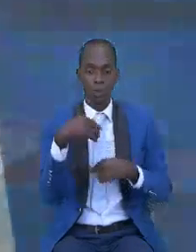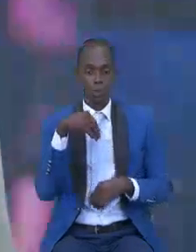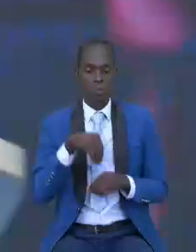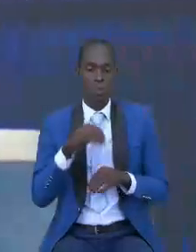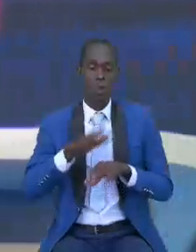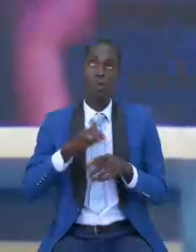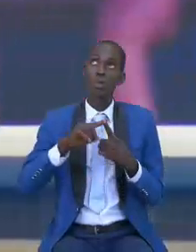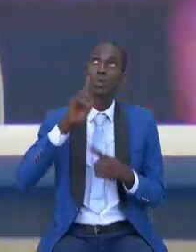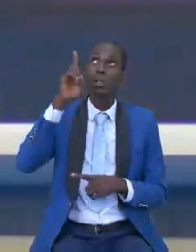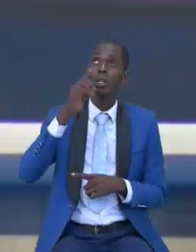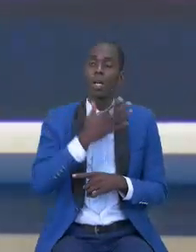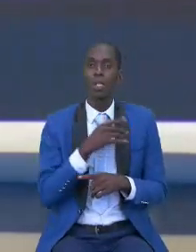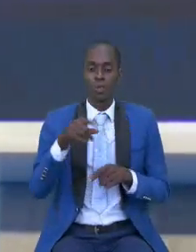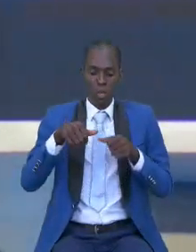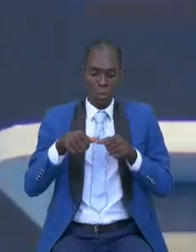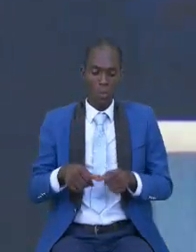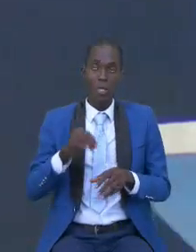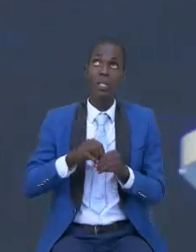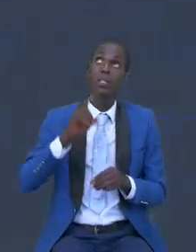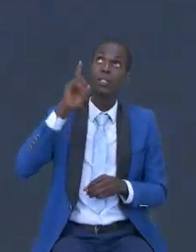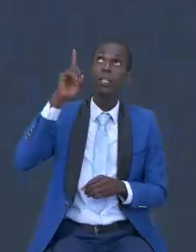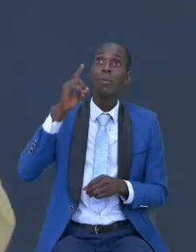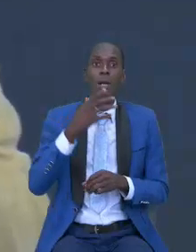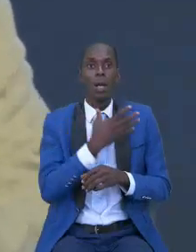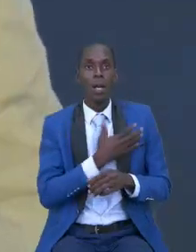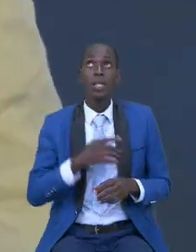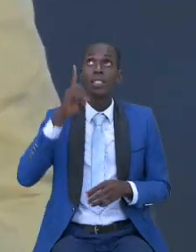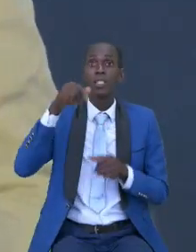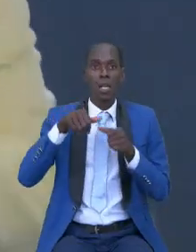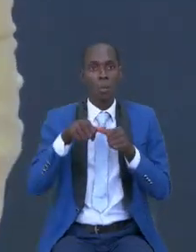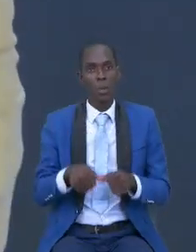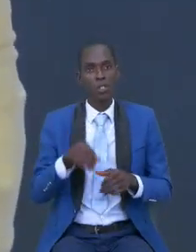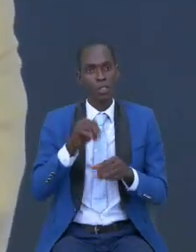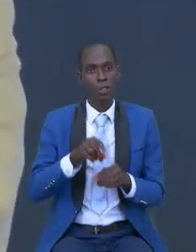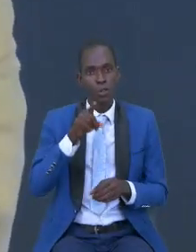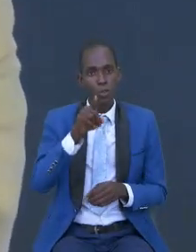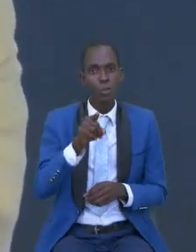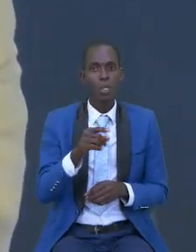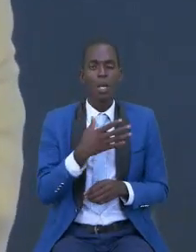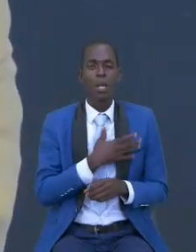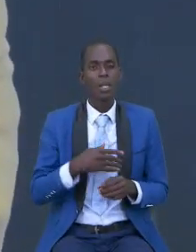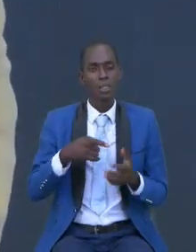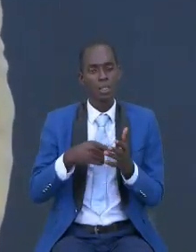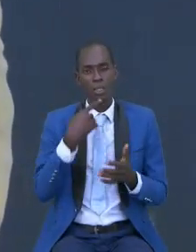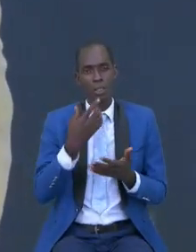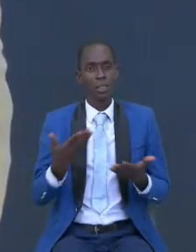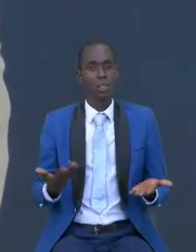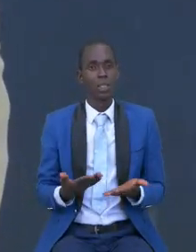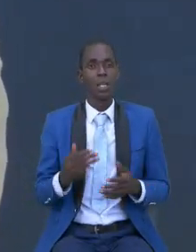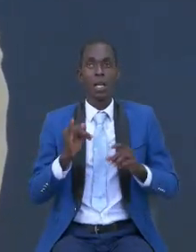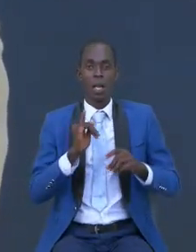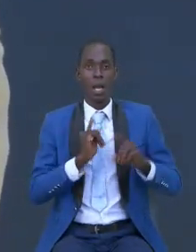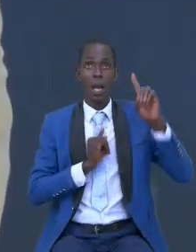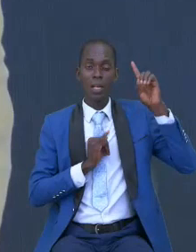him and you abide in him, and he abides in you. He says, I stand at the